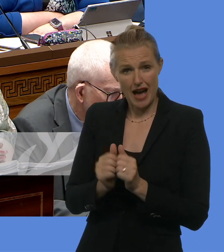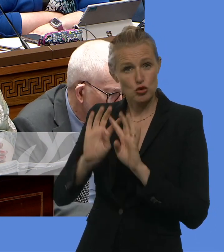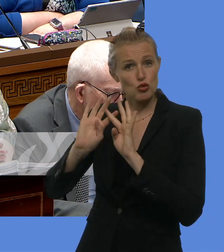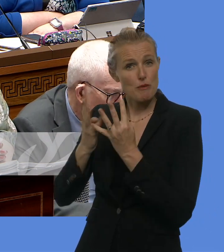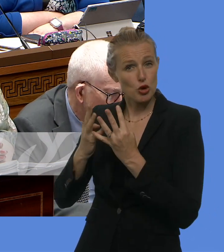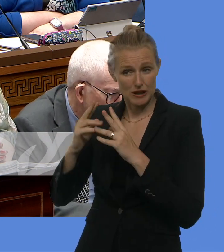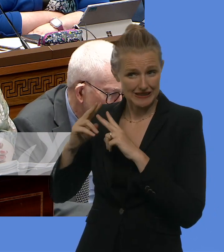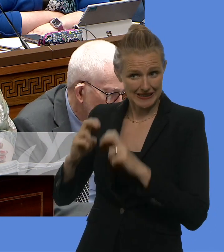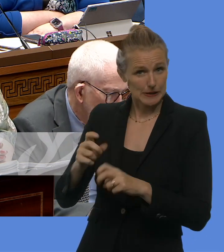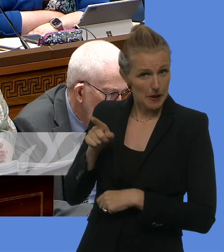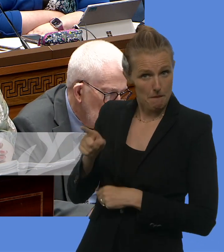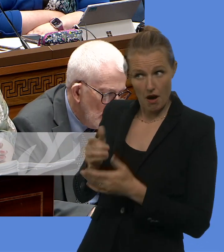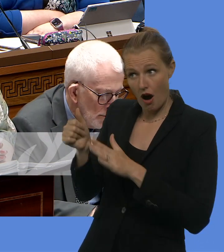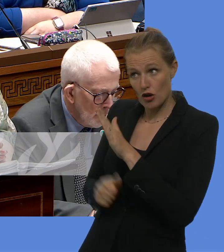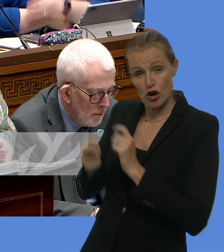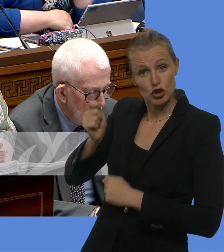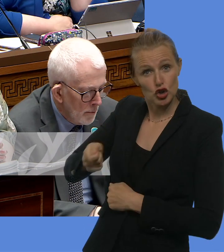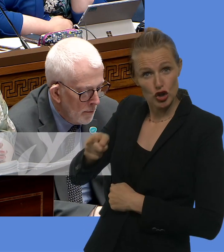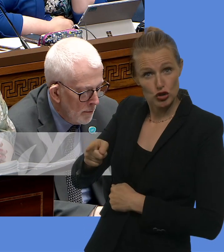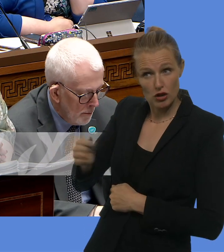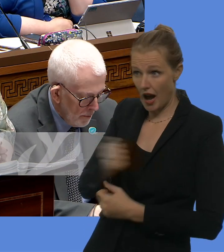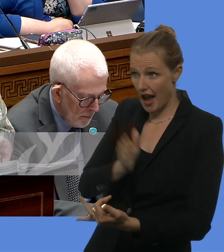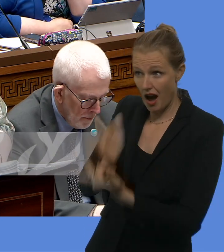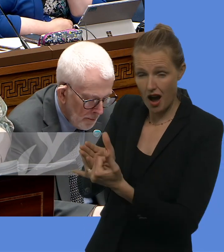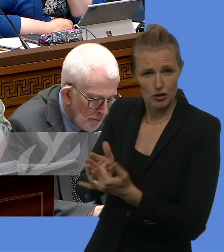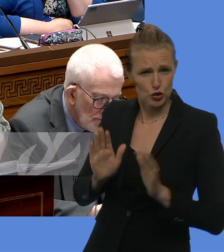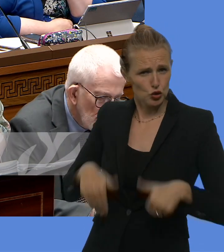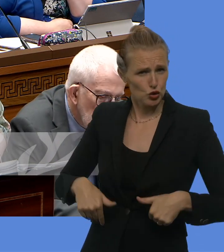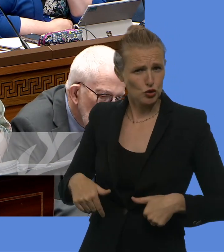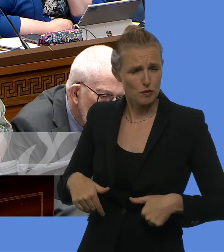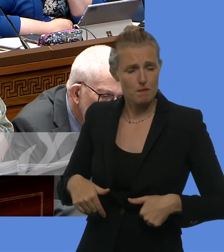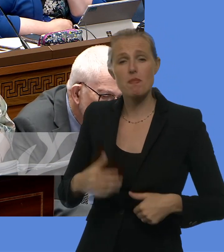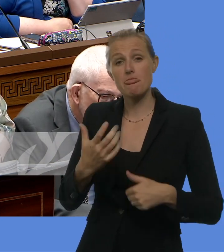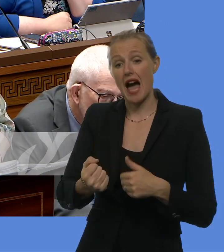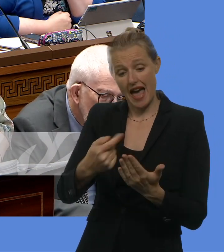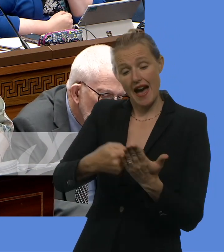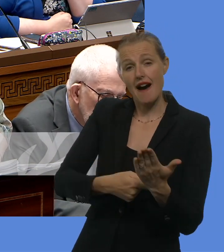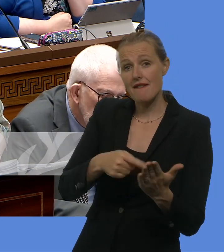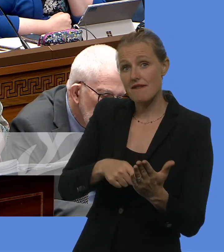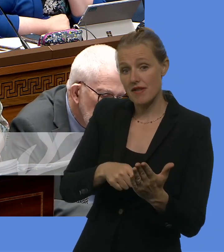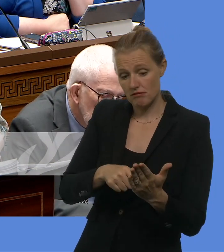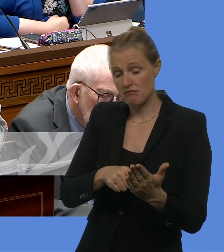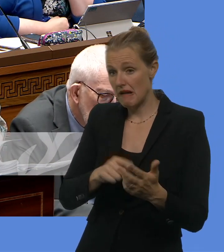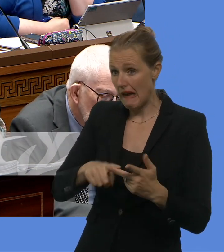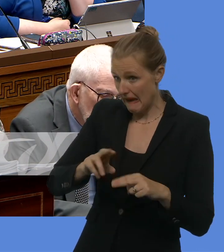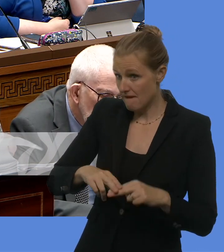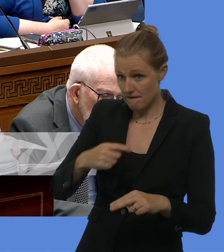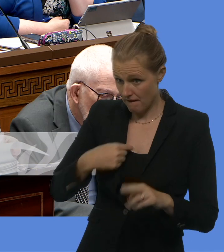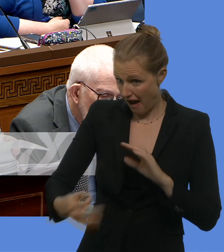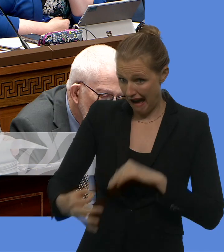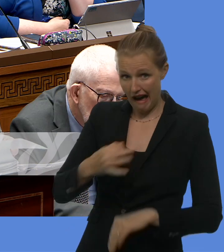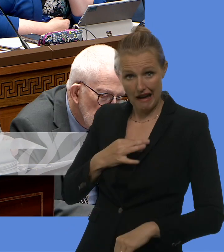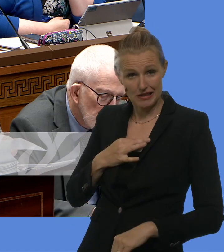is judge-led. I have also set out the other restrictions that may come into play at such times as I would be directly asked